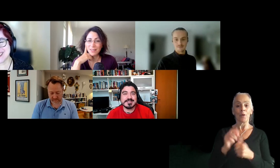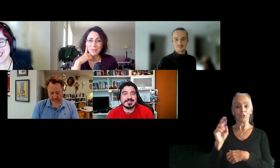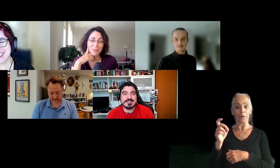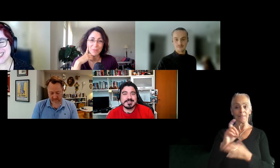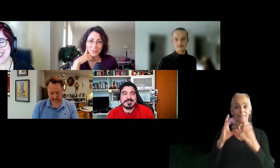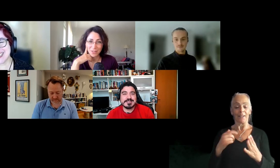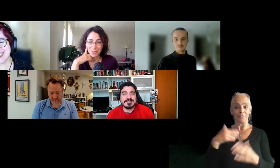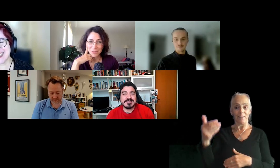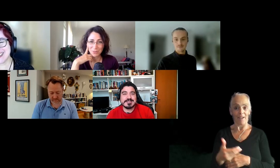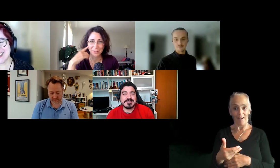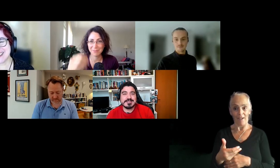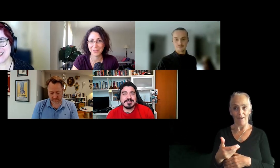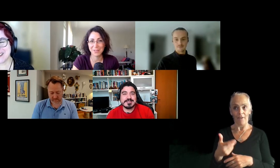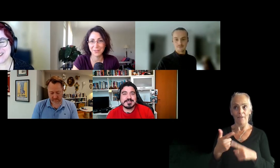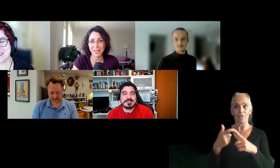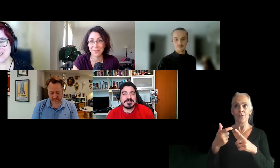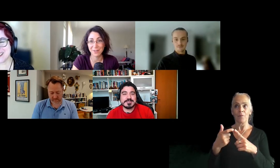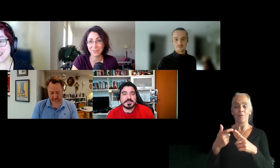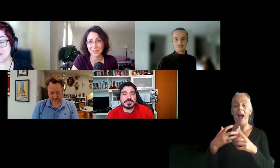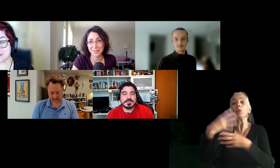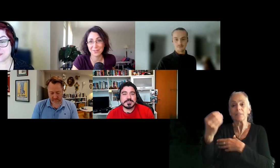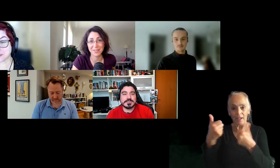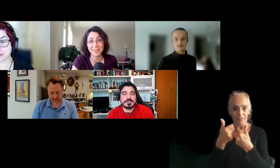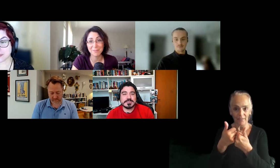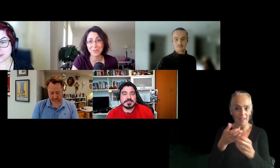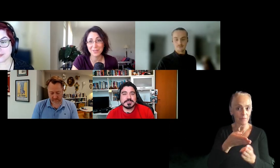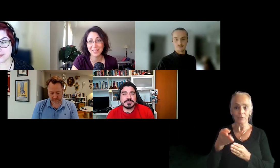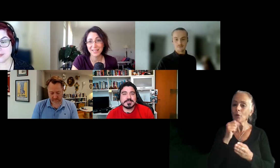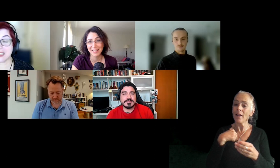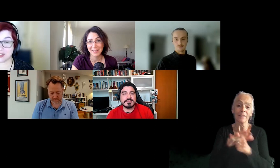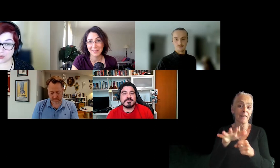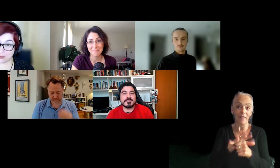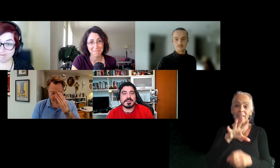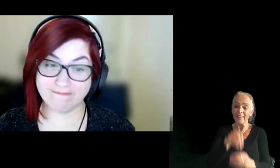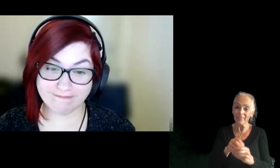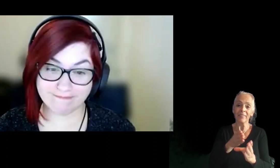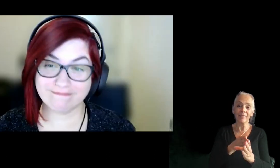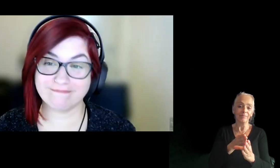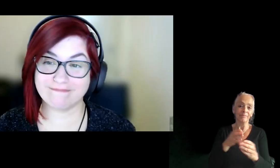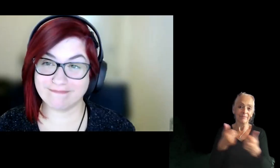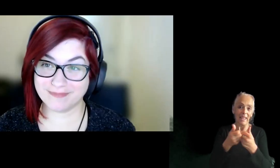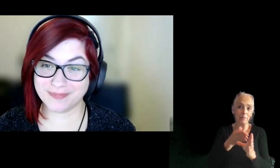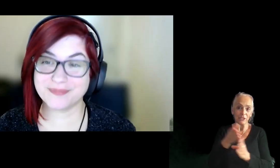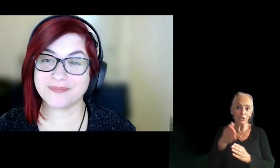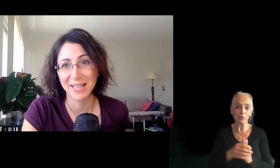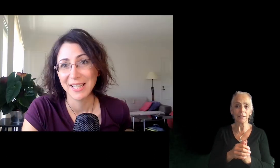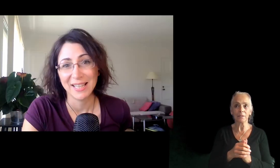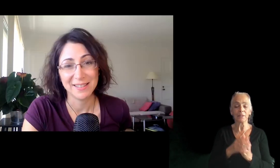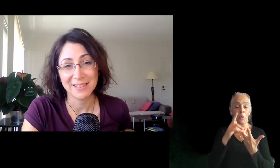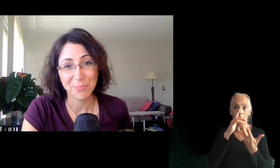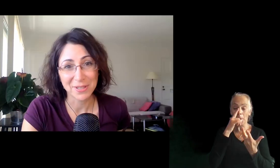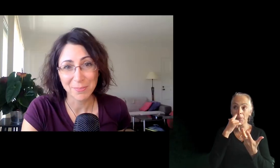career coming from outside the game industry. We don't have enough UX designers in the game industry. Um, so it's, it's the same,